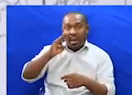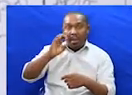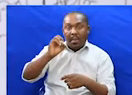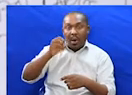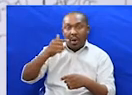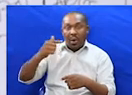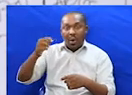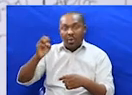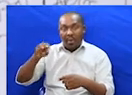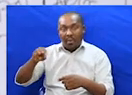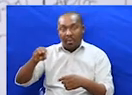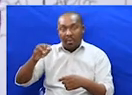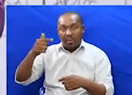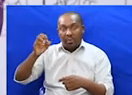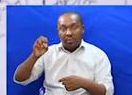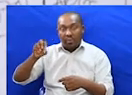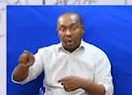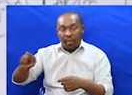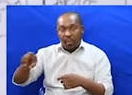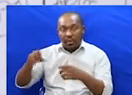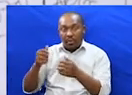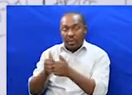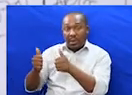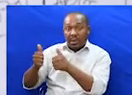here it represents the